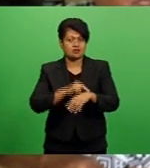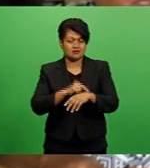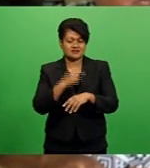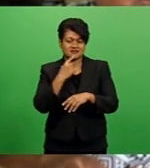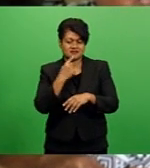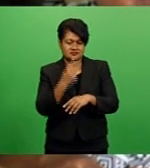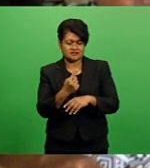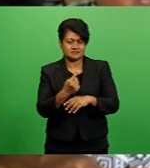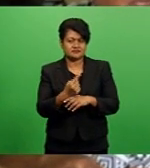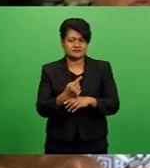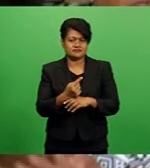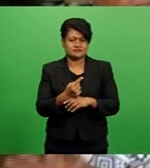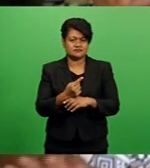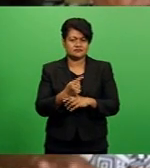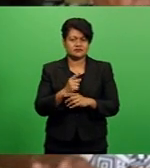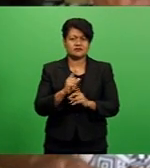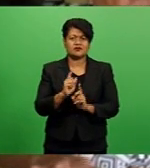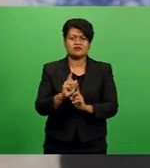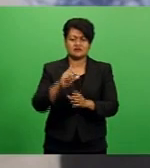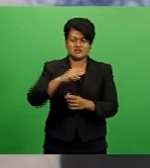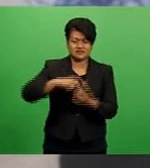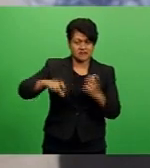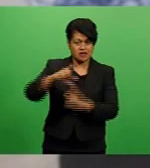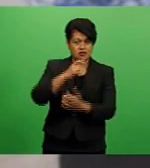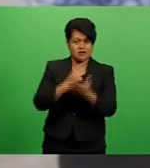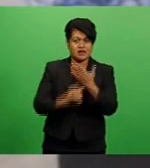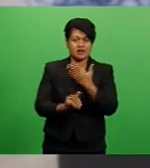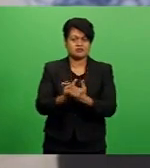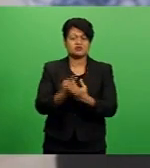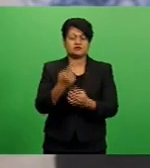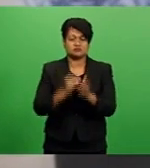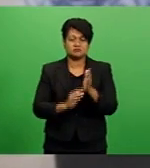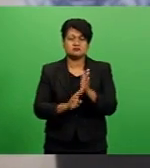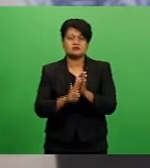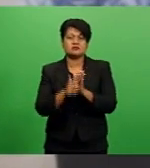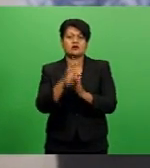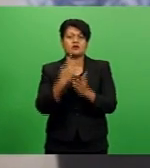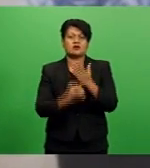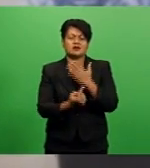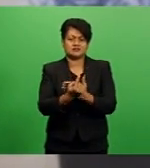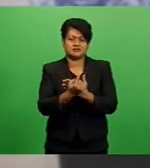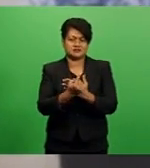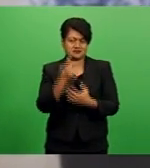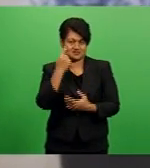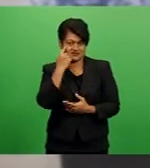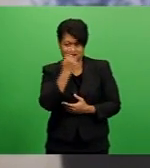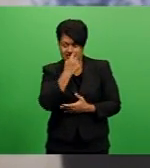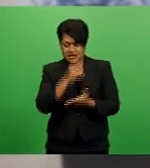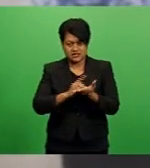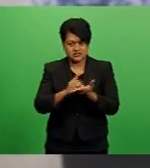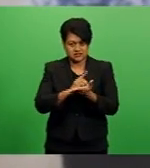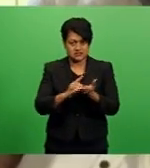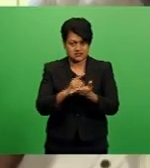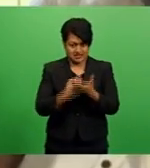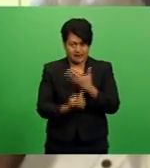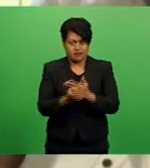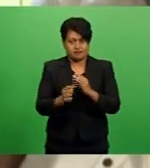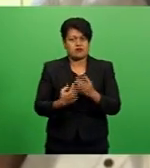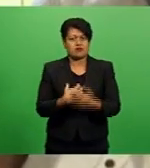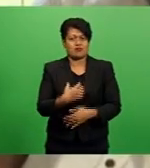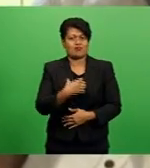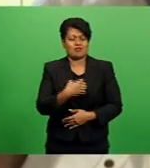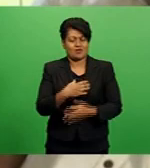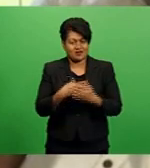or flood in previous years, there have been increases in cases of trachoma and conjunctivitis. Health Minister